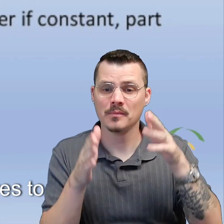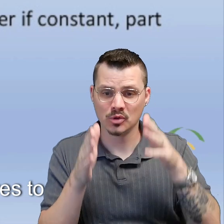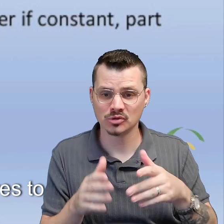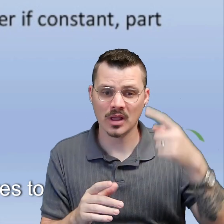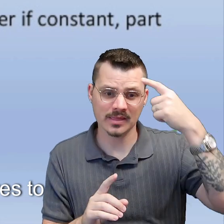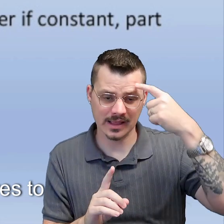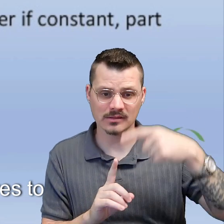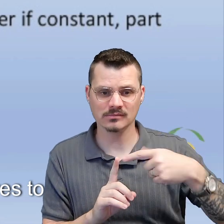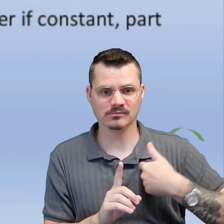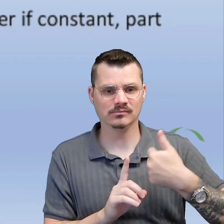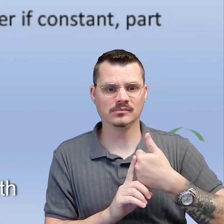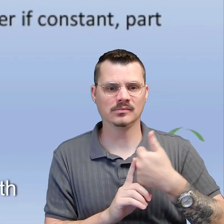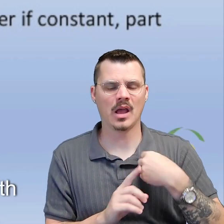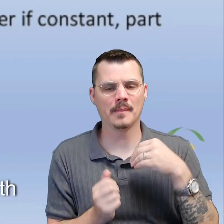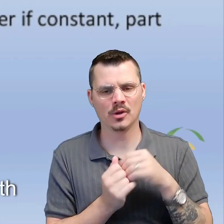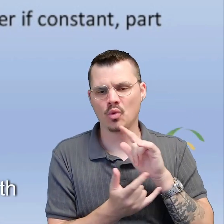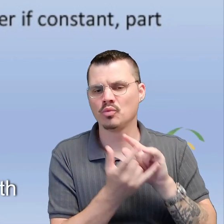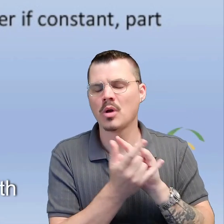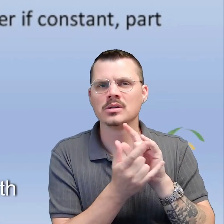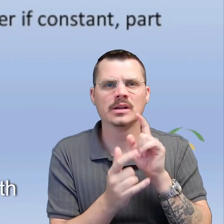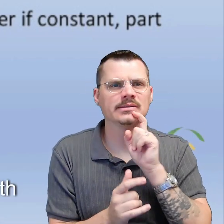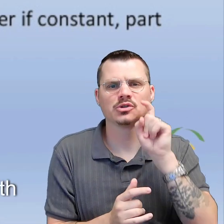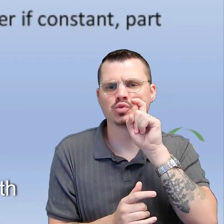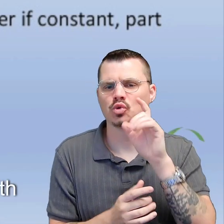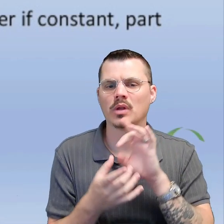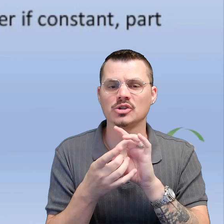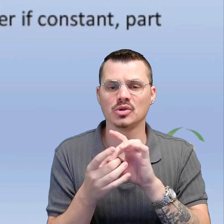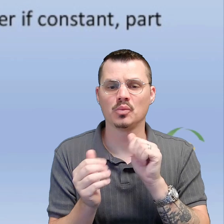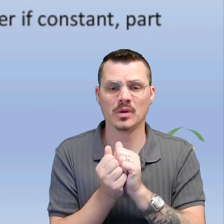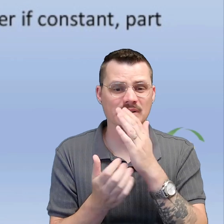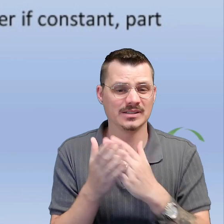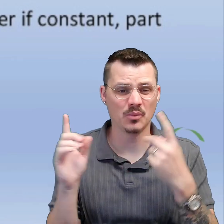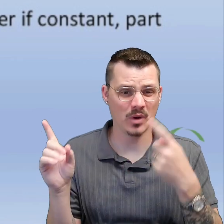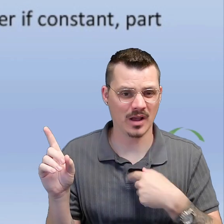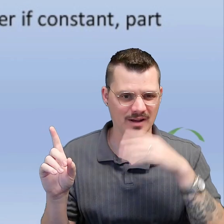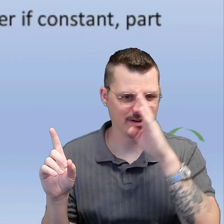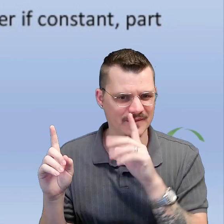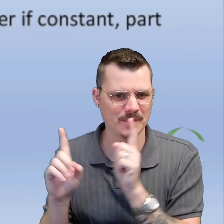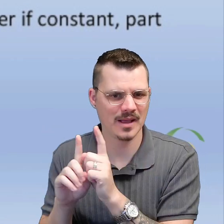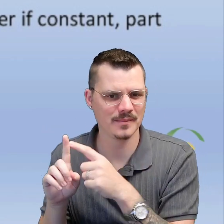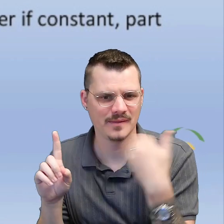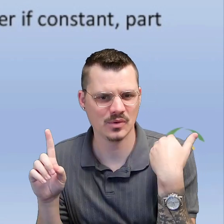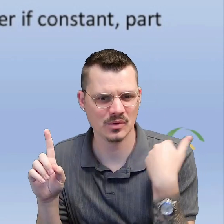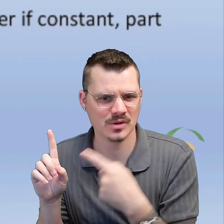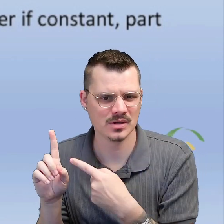believes themselves to be in a romantic sexual relationship with somebody they never met.